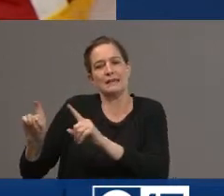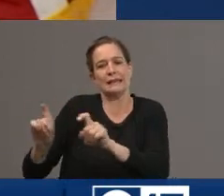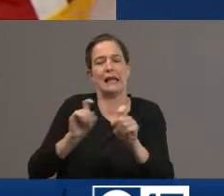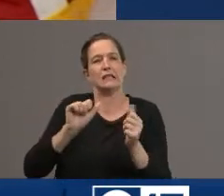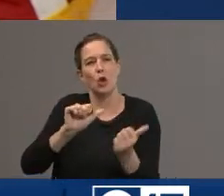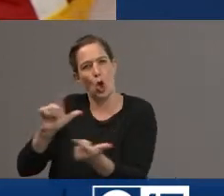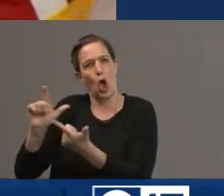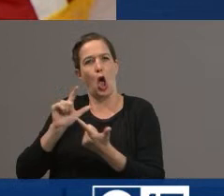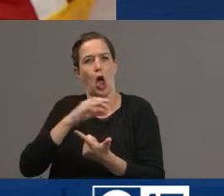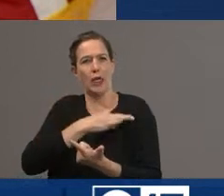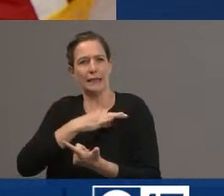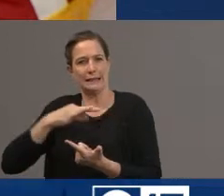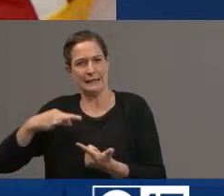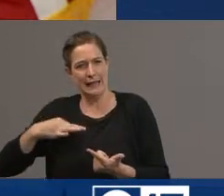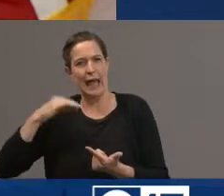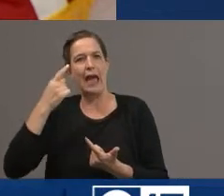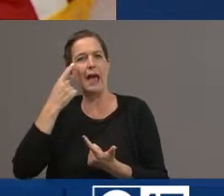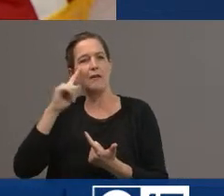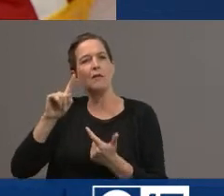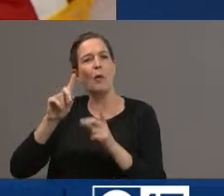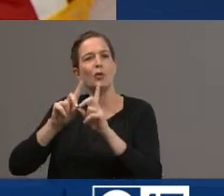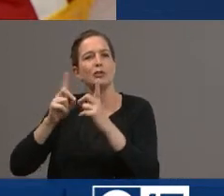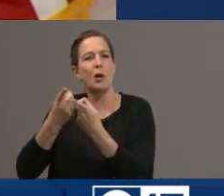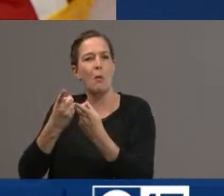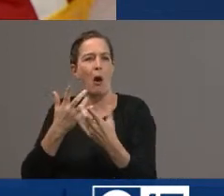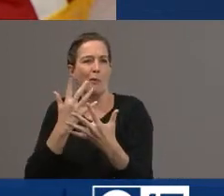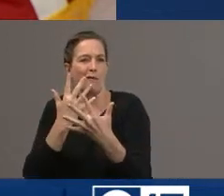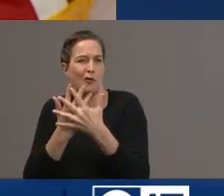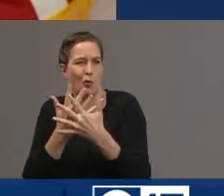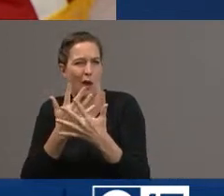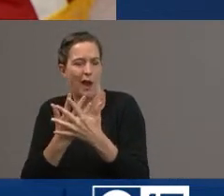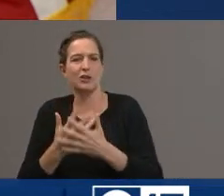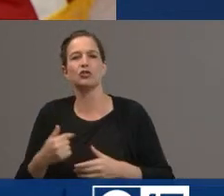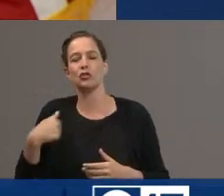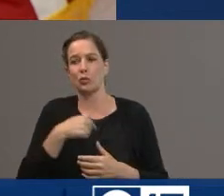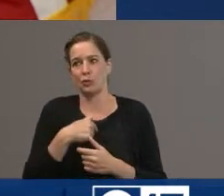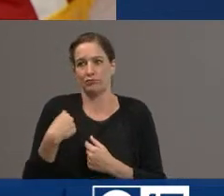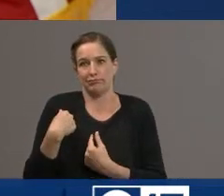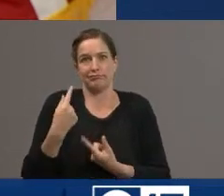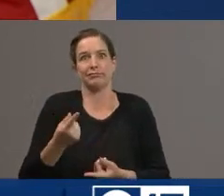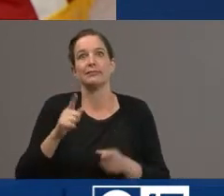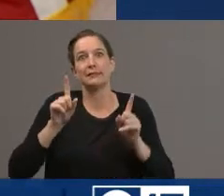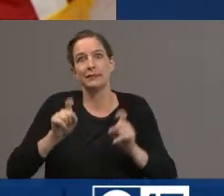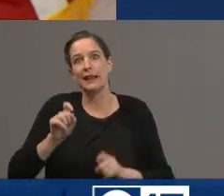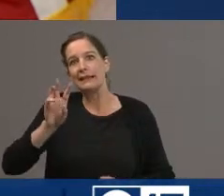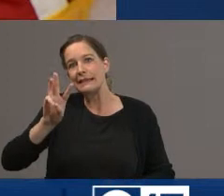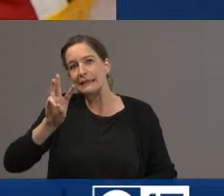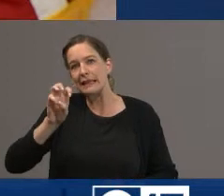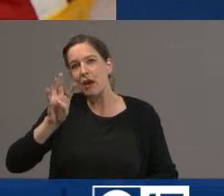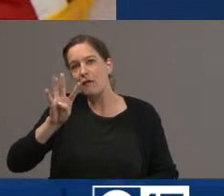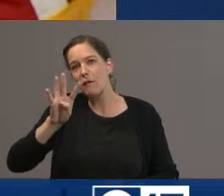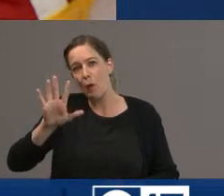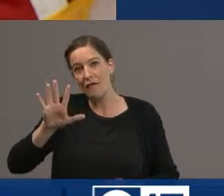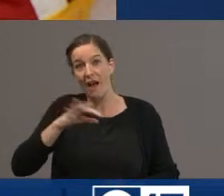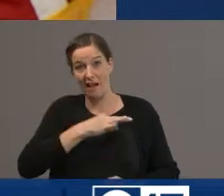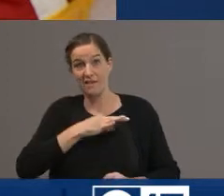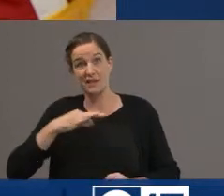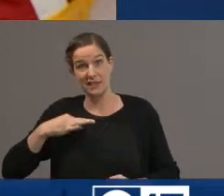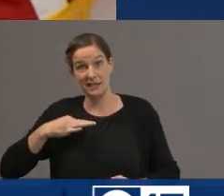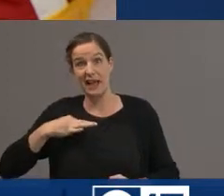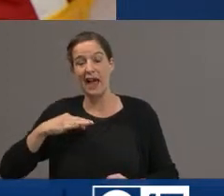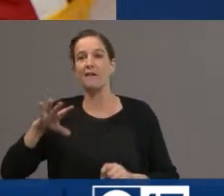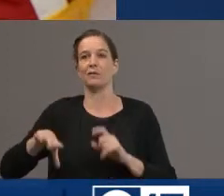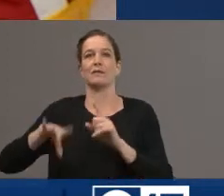Corrections, Rehabilitation, and Reentry. We have tested 645 of the staff. 45 of those have